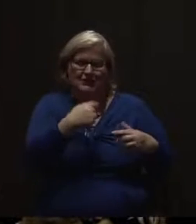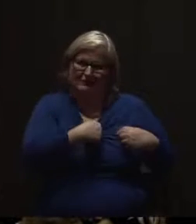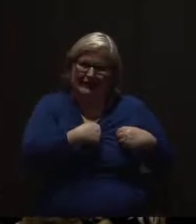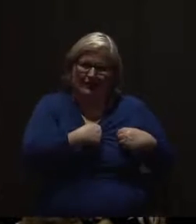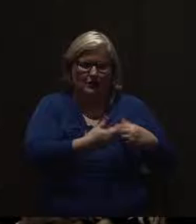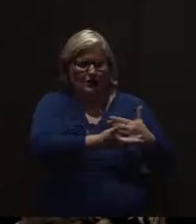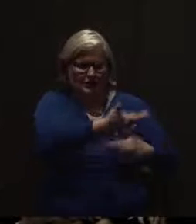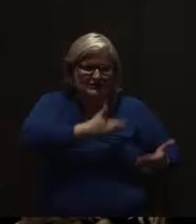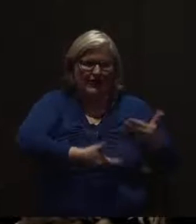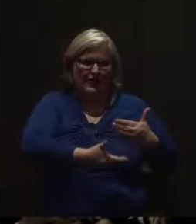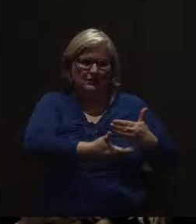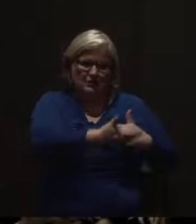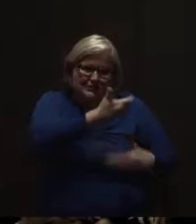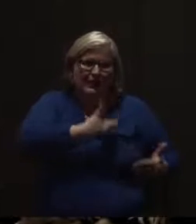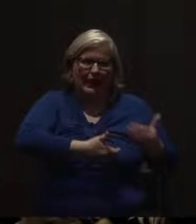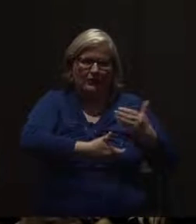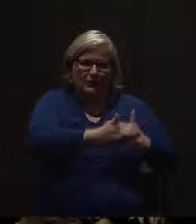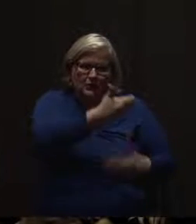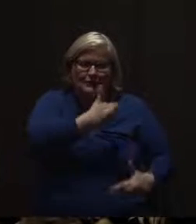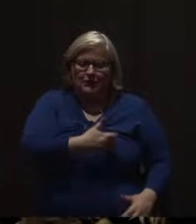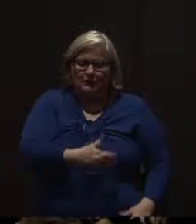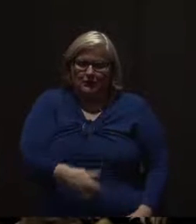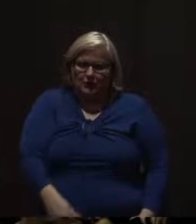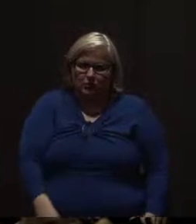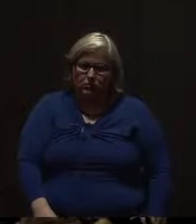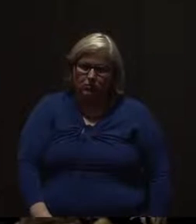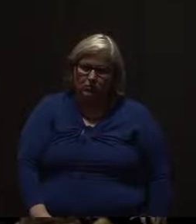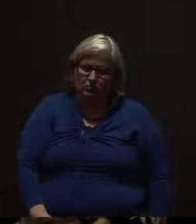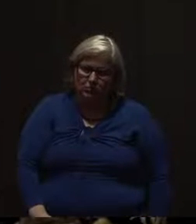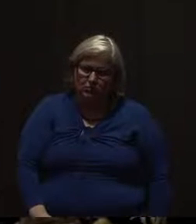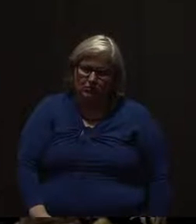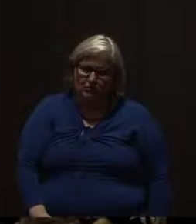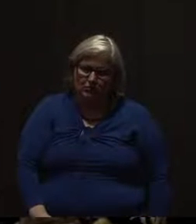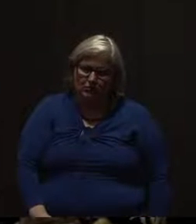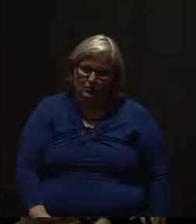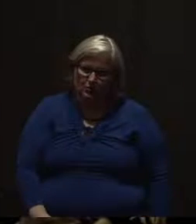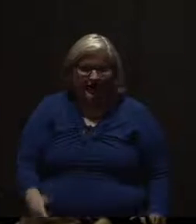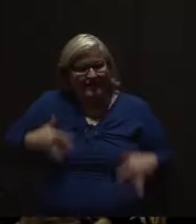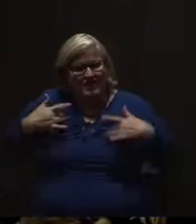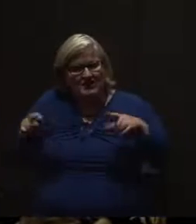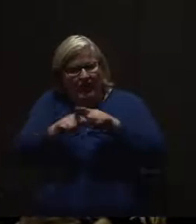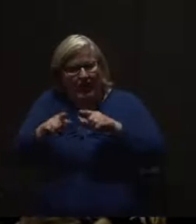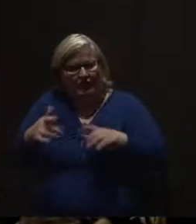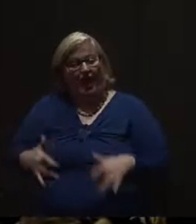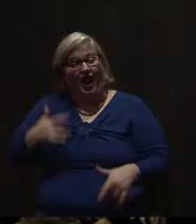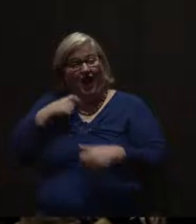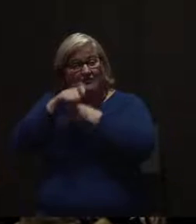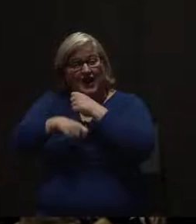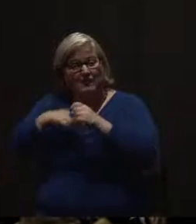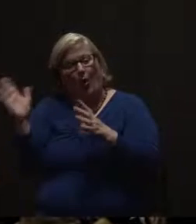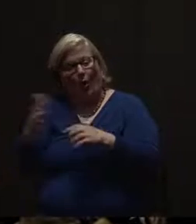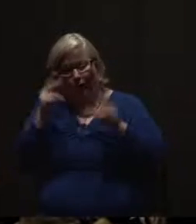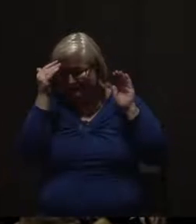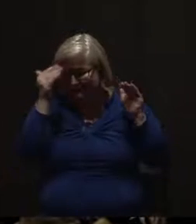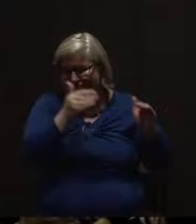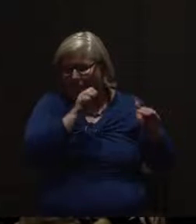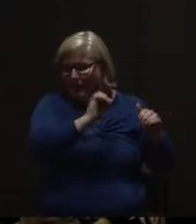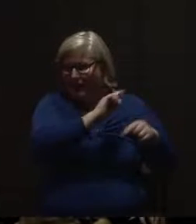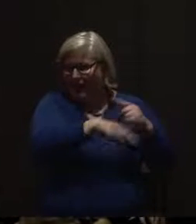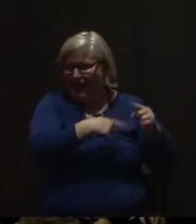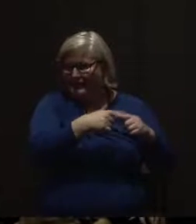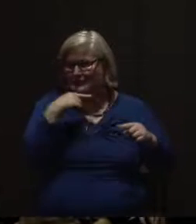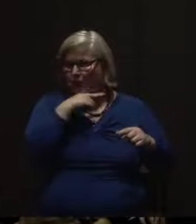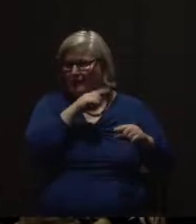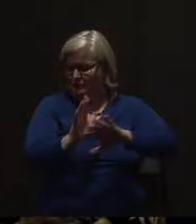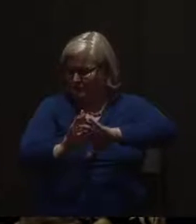explaining. And sometimes I feel like we've all become that ex-boyfriend. And that's quite a chilling thought. So let's take a step